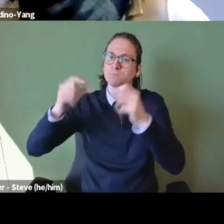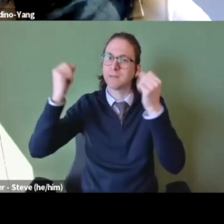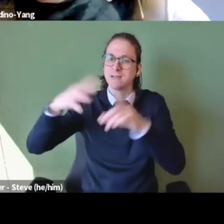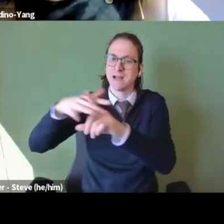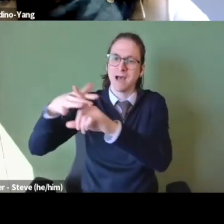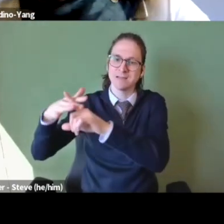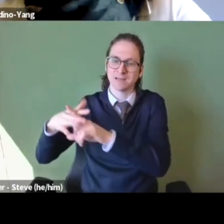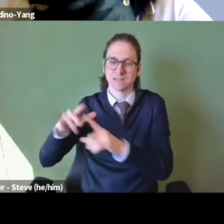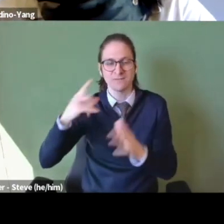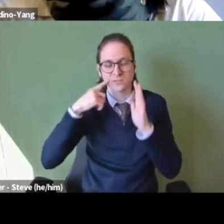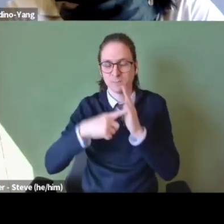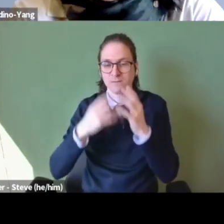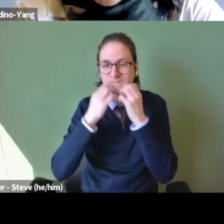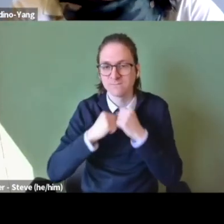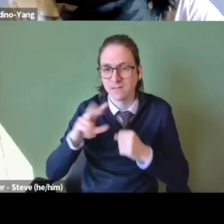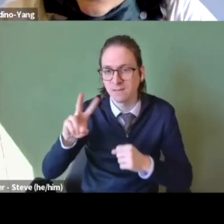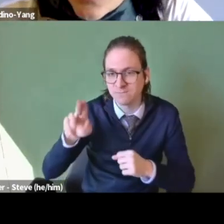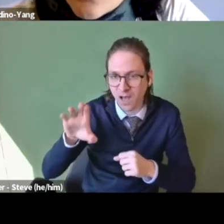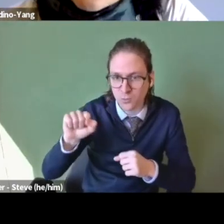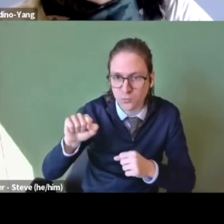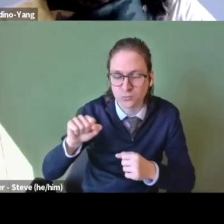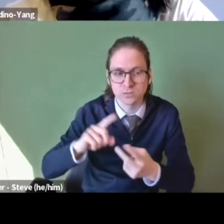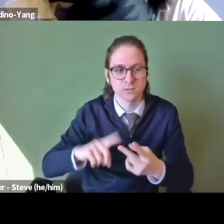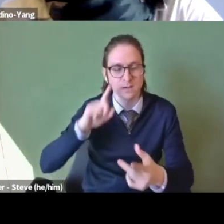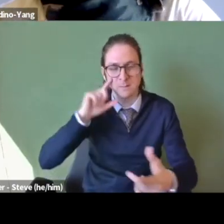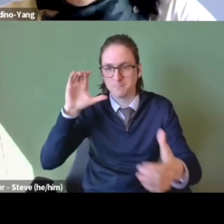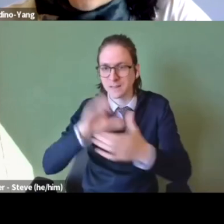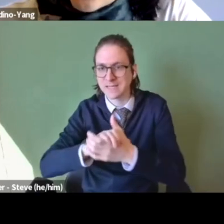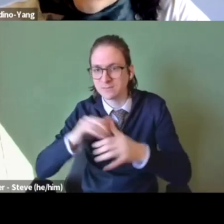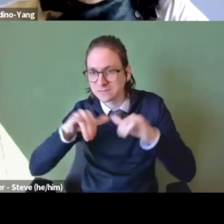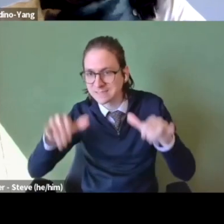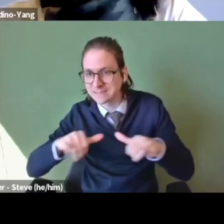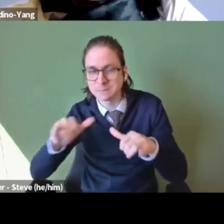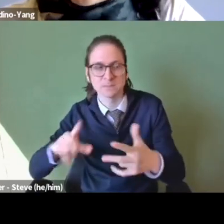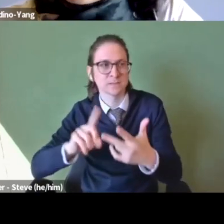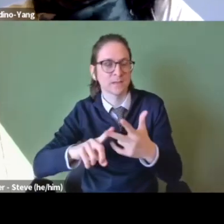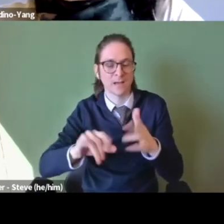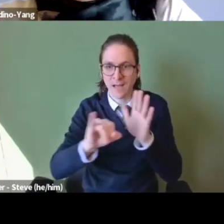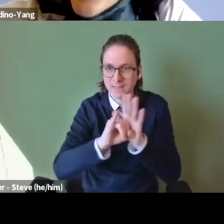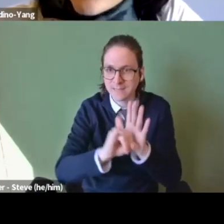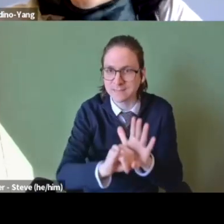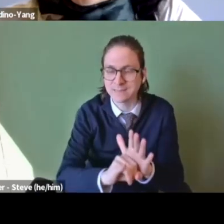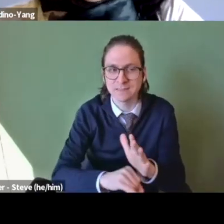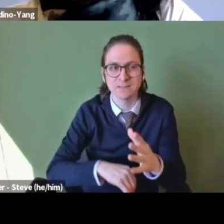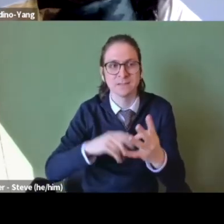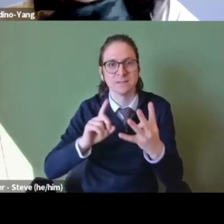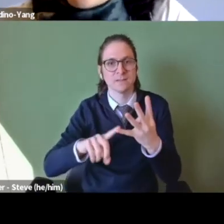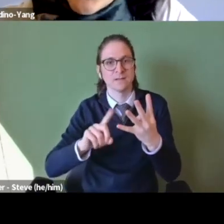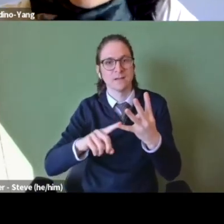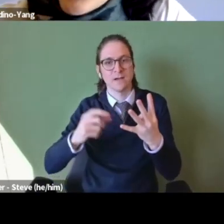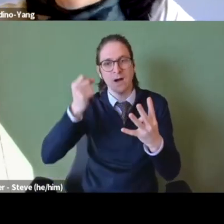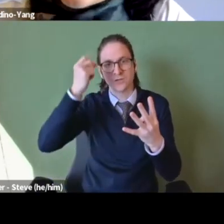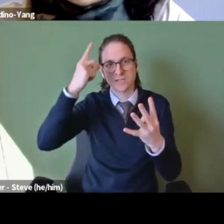and beliefs and identities and understandings of concepts like gravity,